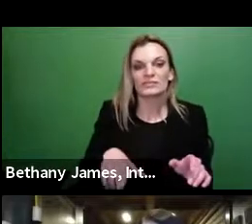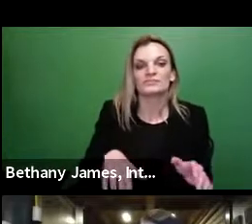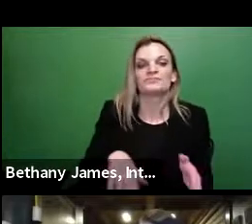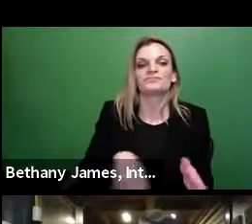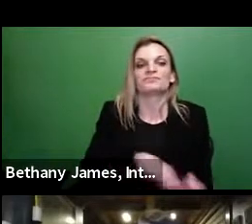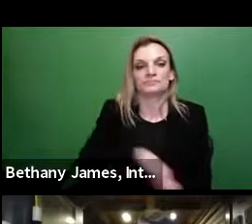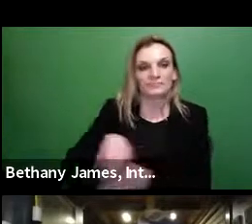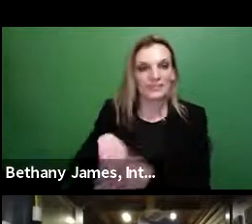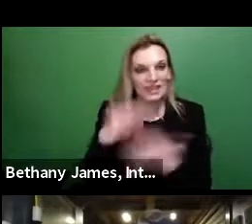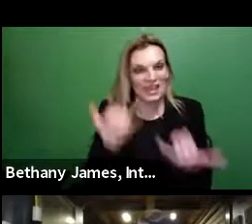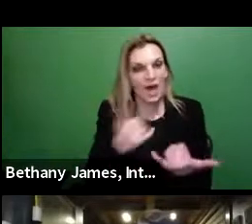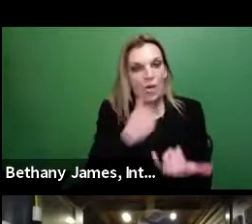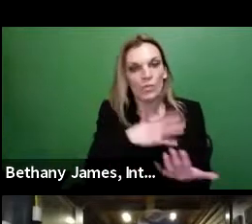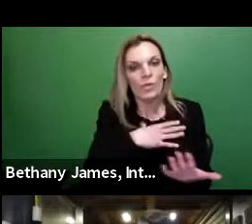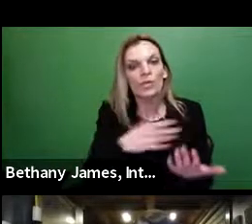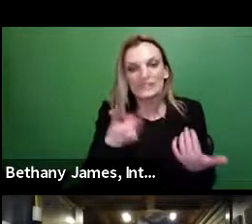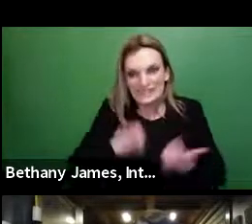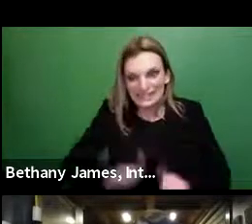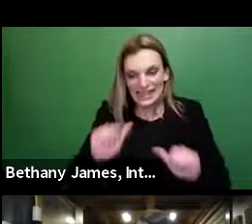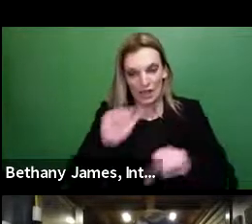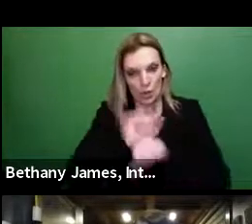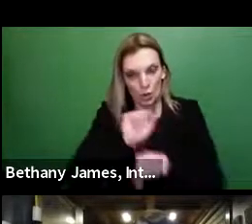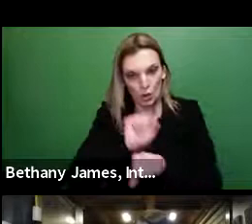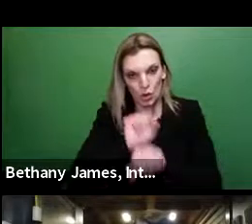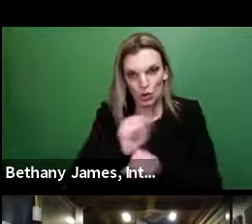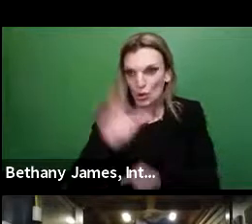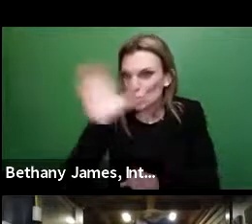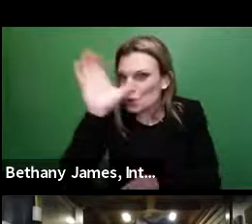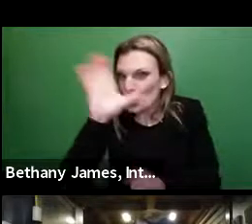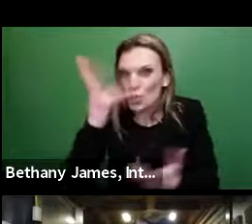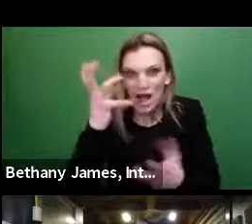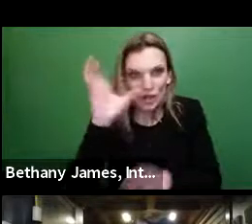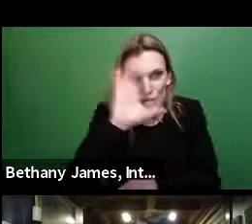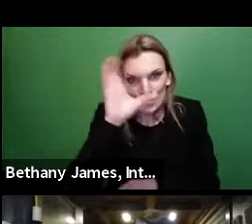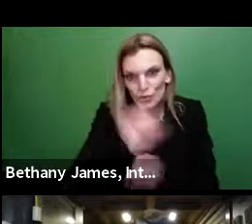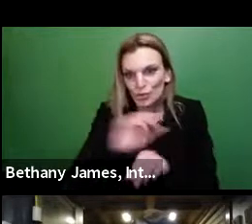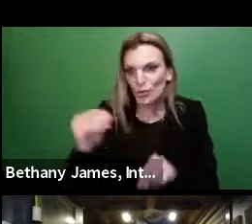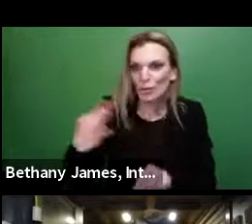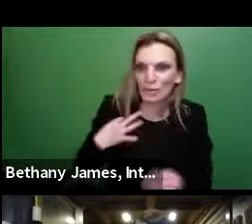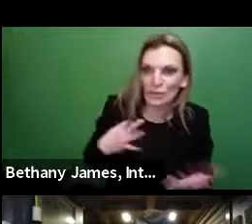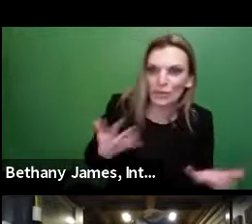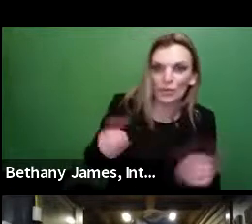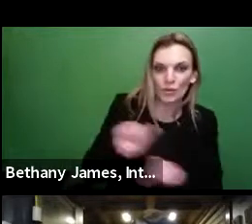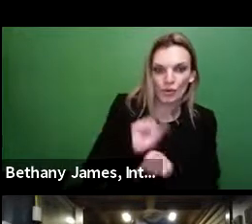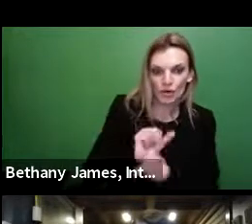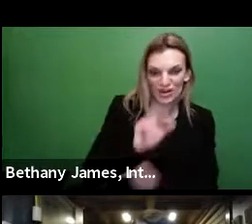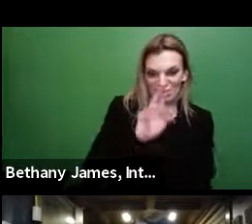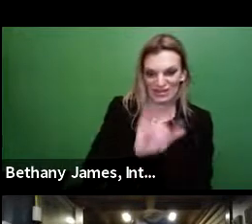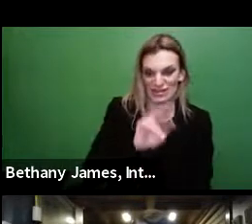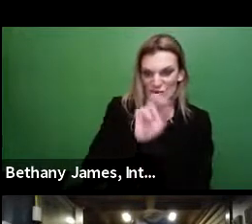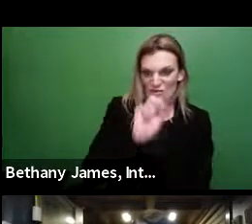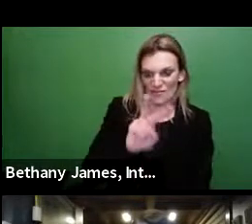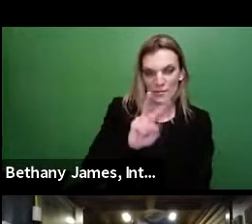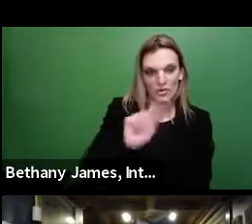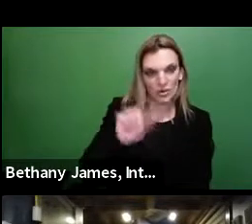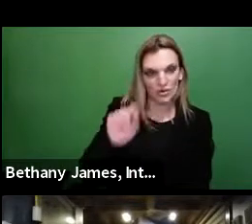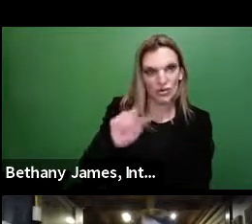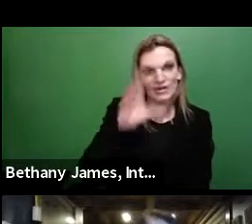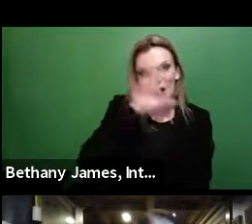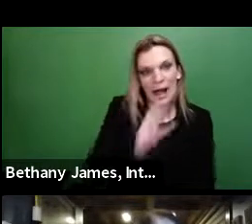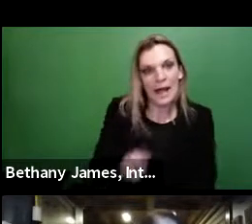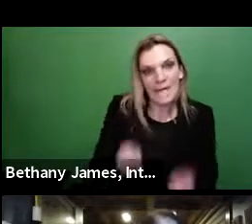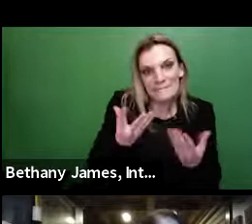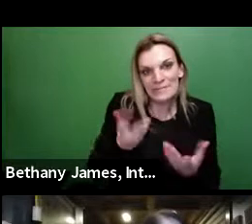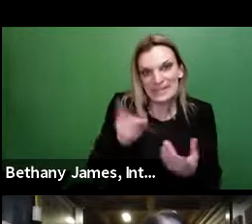currently looking for work, but unemployed. That rate for women in November of 2020 was estimated